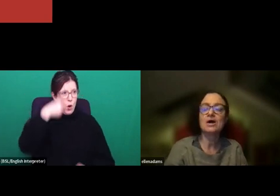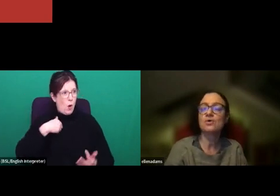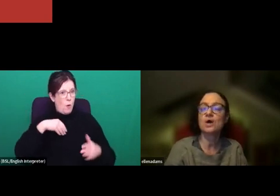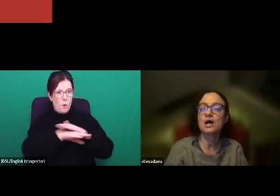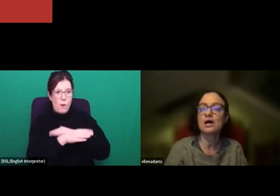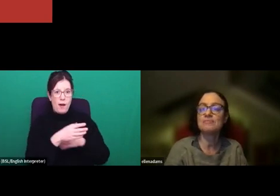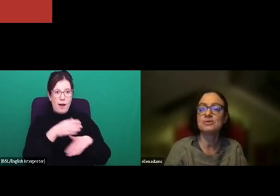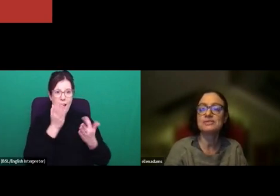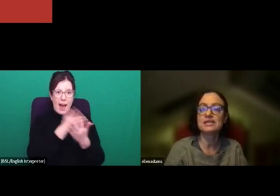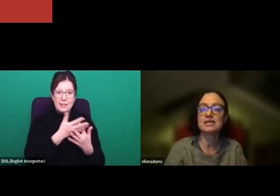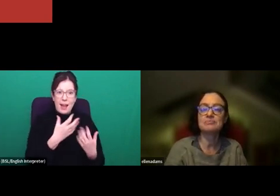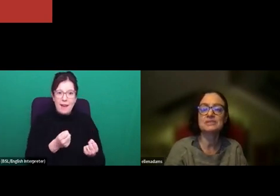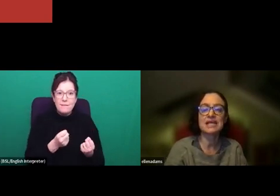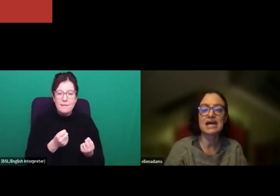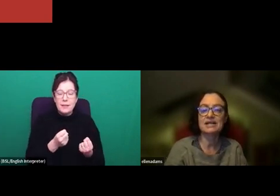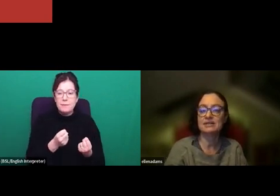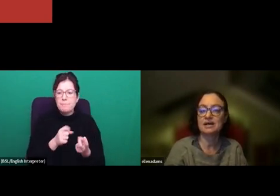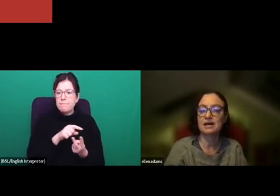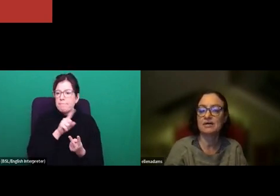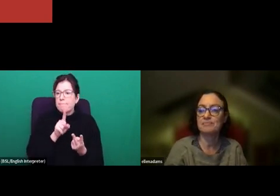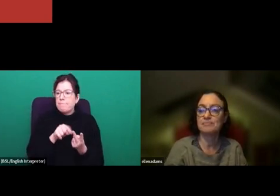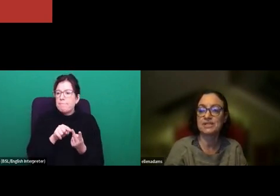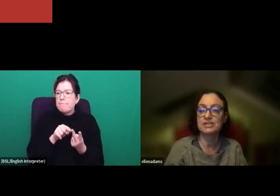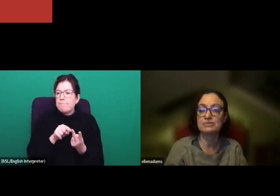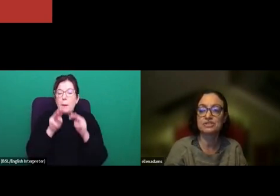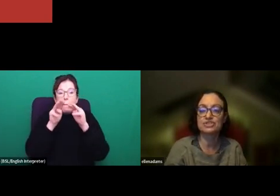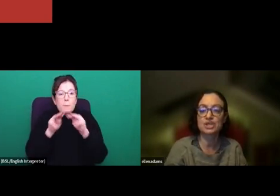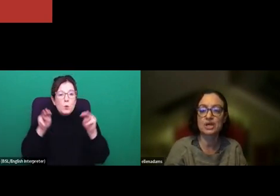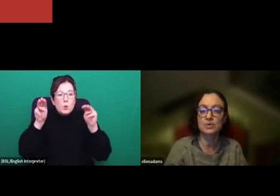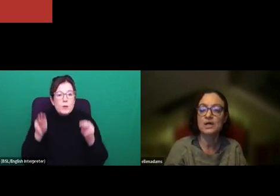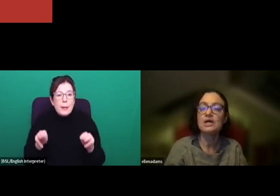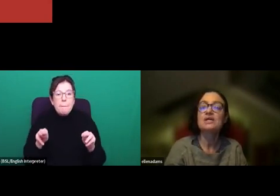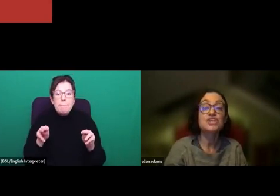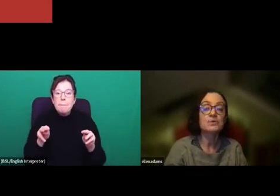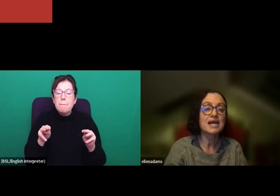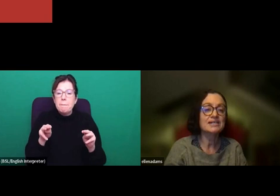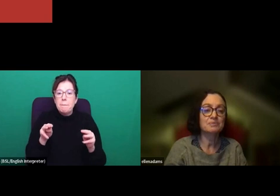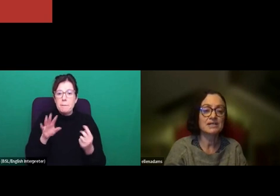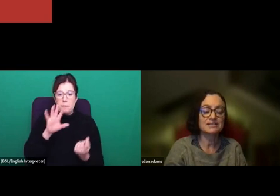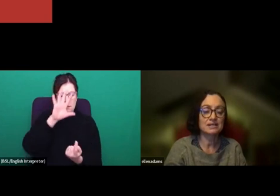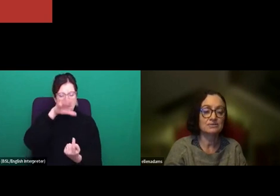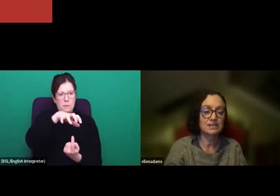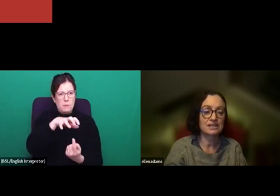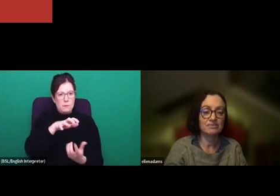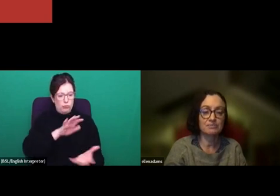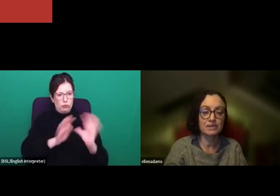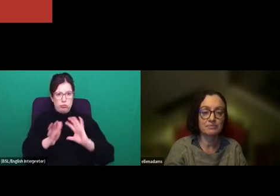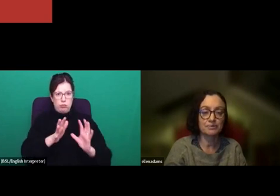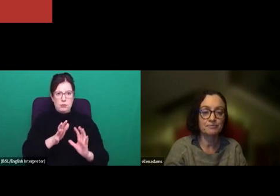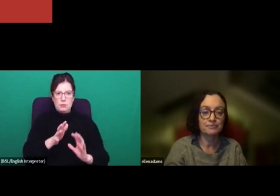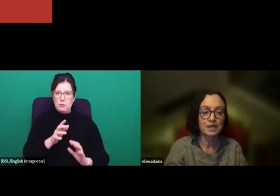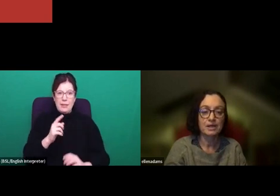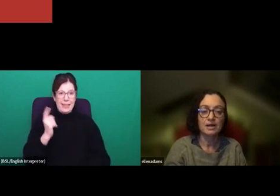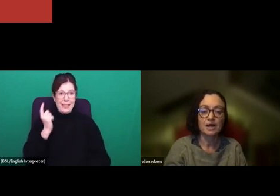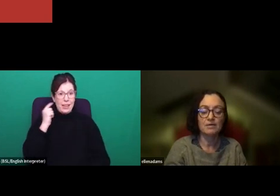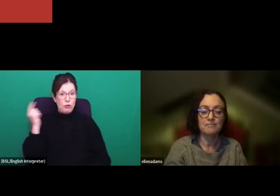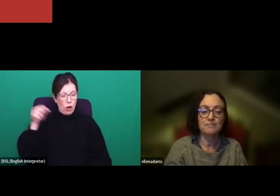explore how museums can be used to showcase BSL to hearing